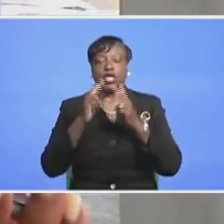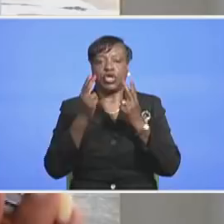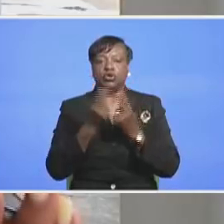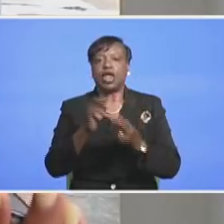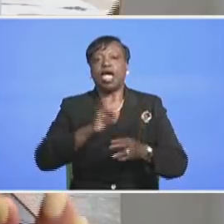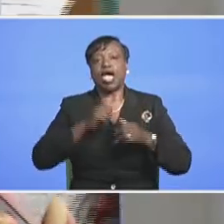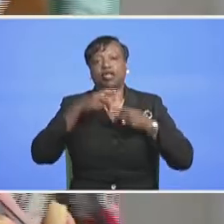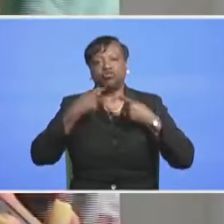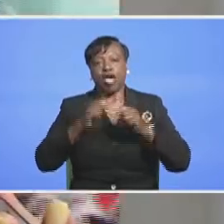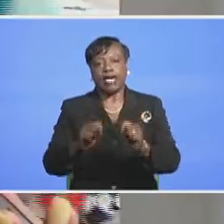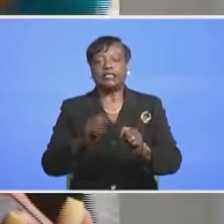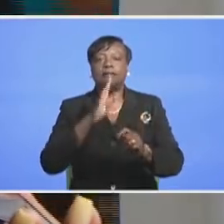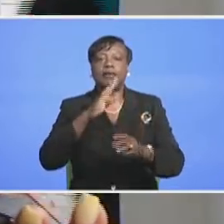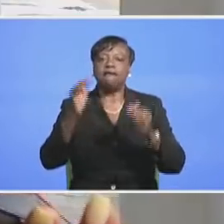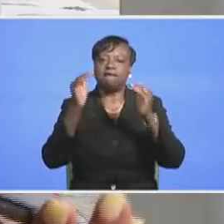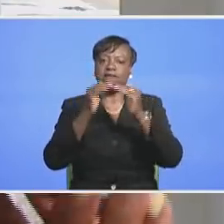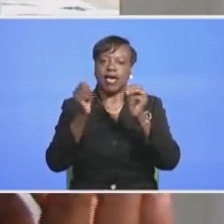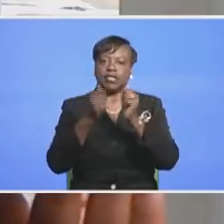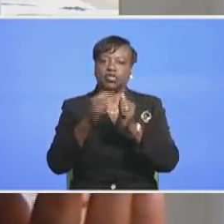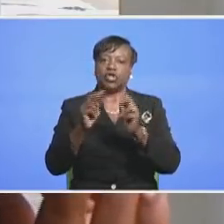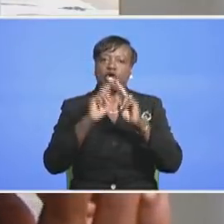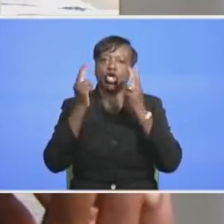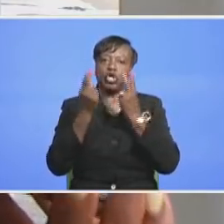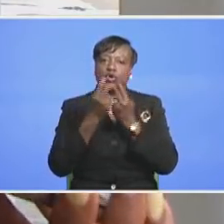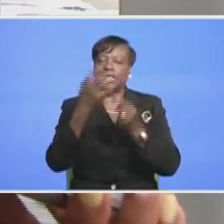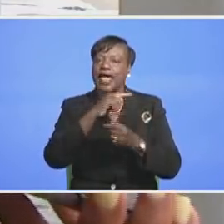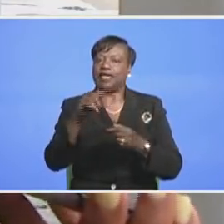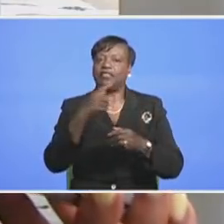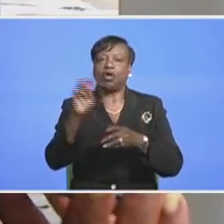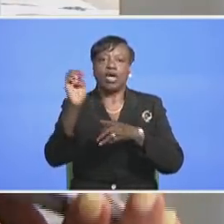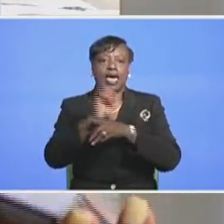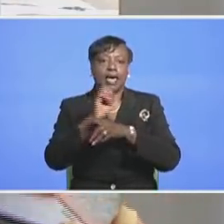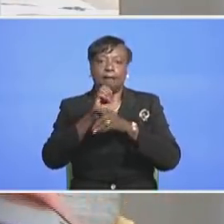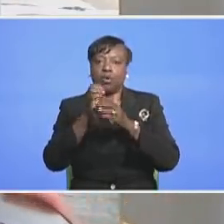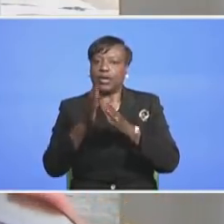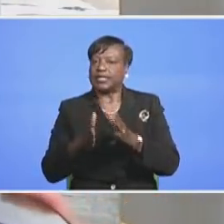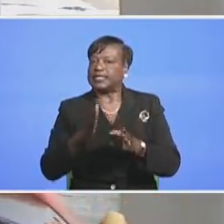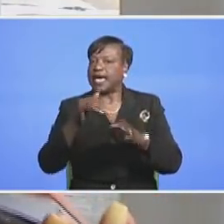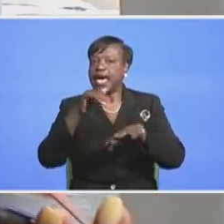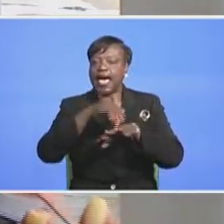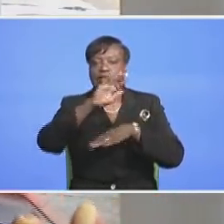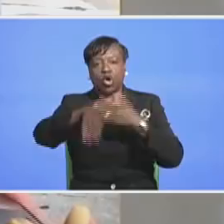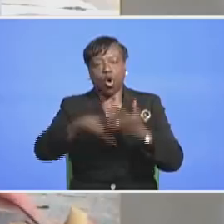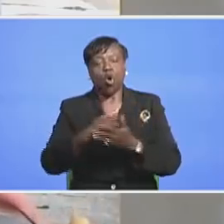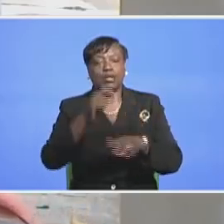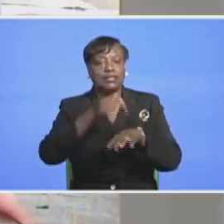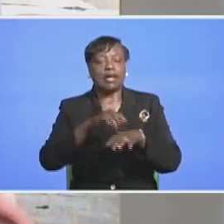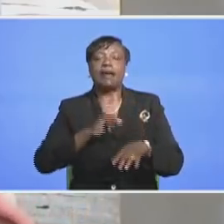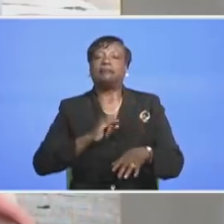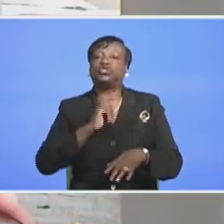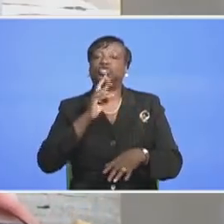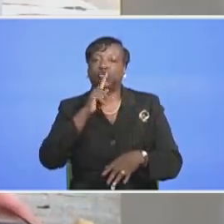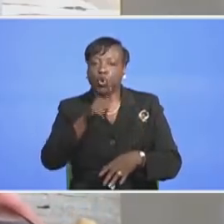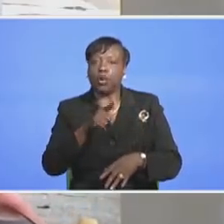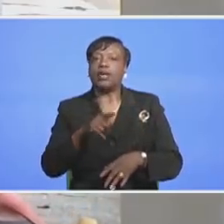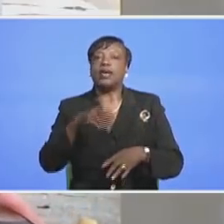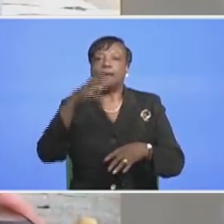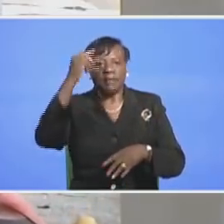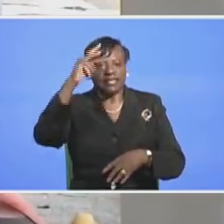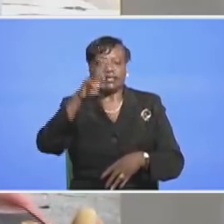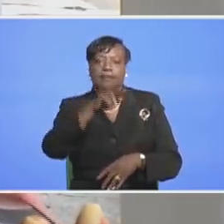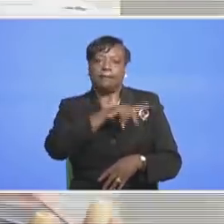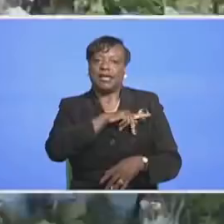be fair to the union and also to the employers at all times. And I'm sure that Mr. Pinder will do likewise.